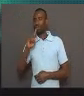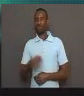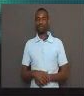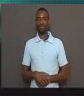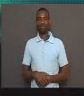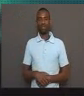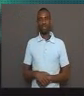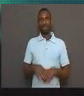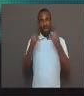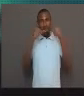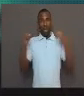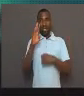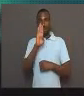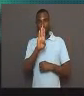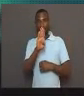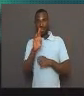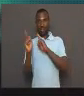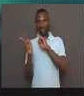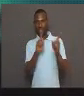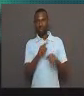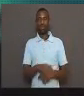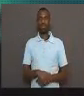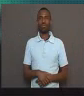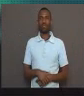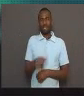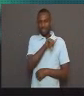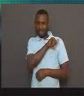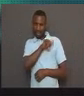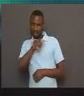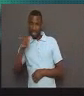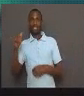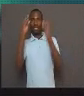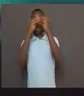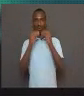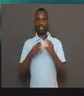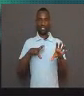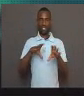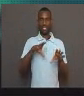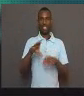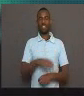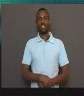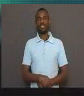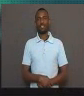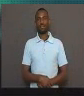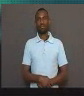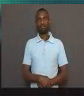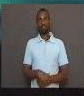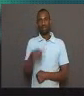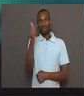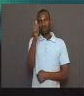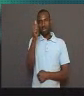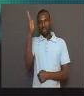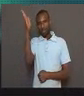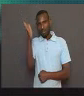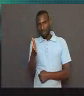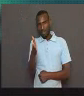For wire B, we make a similar calculation. 10